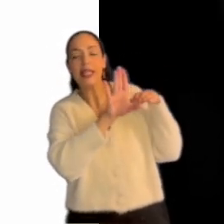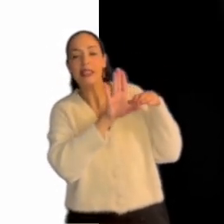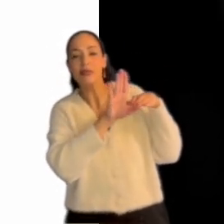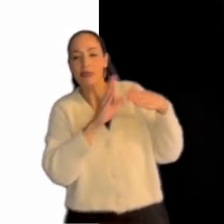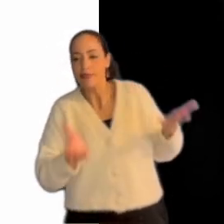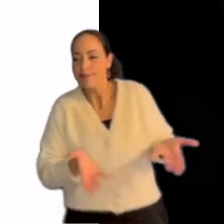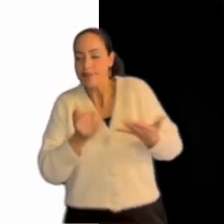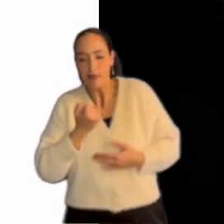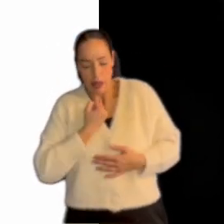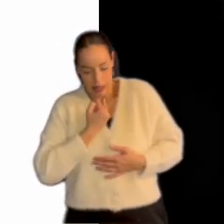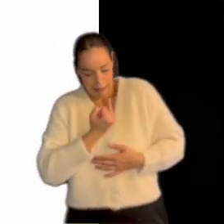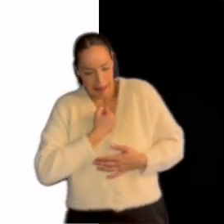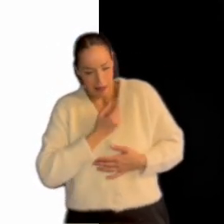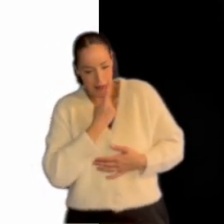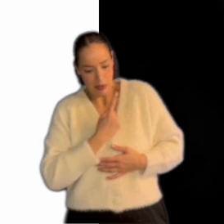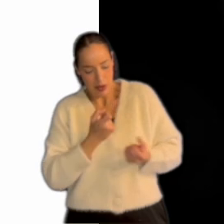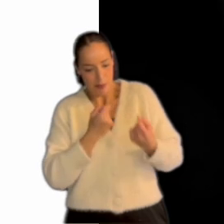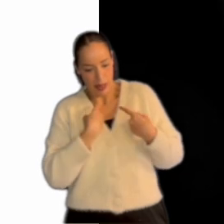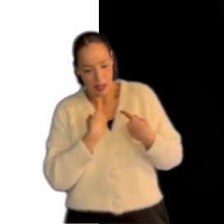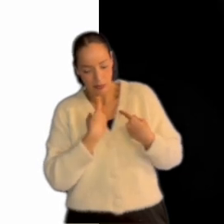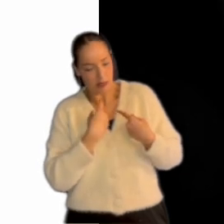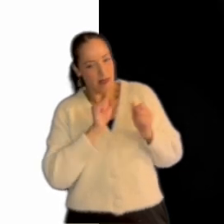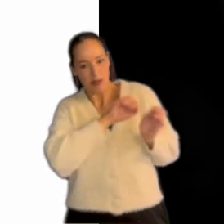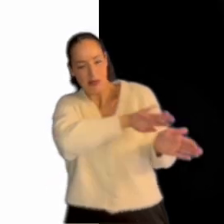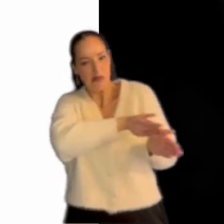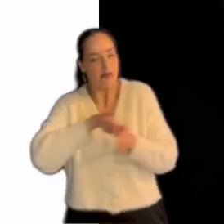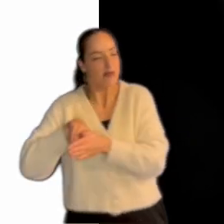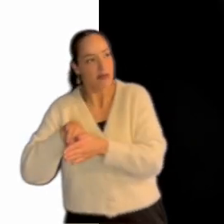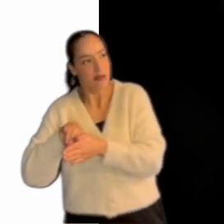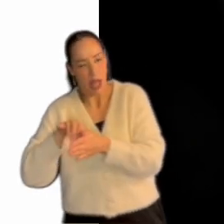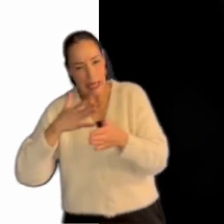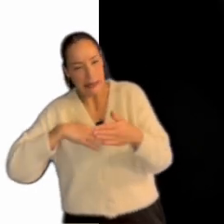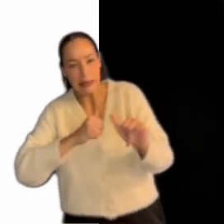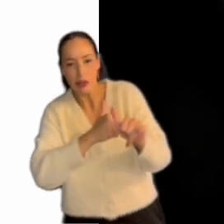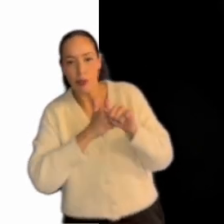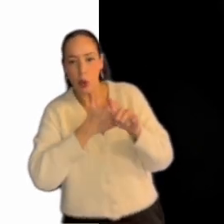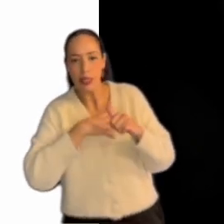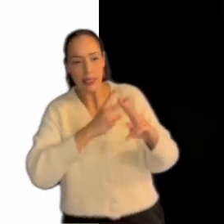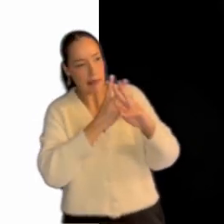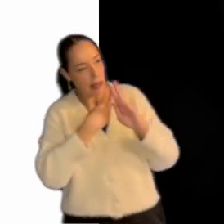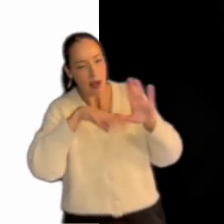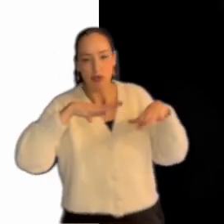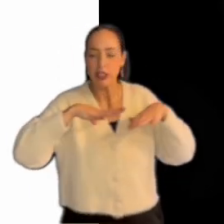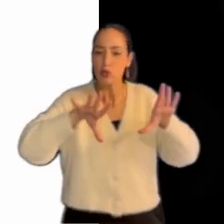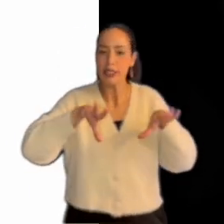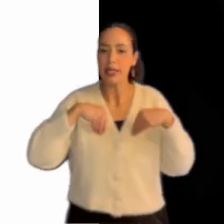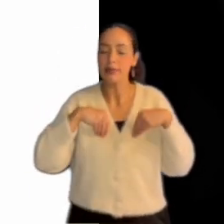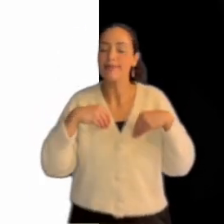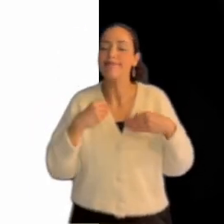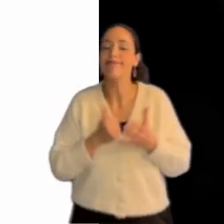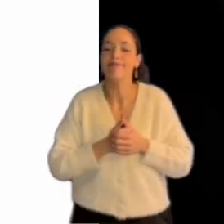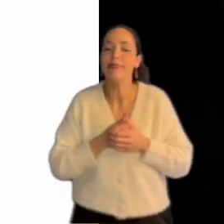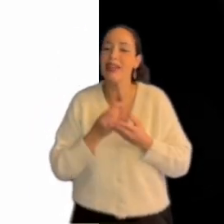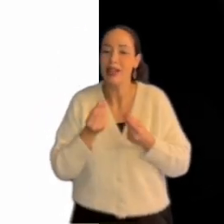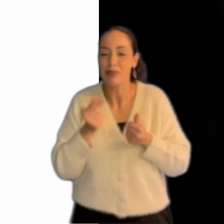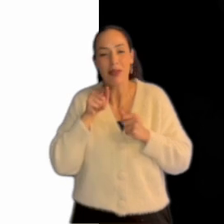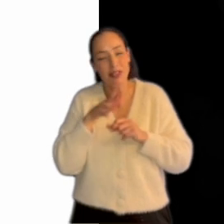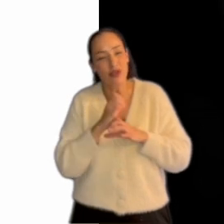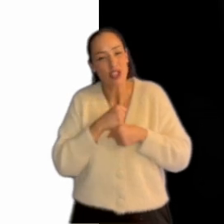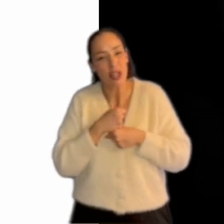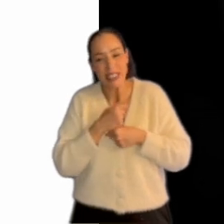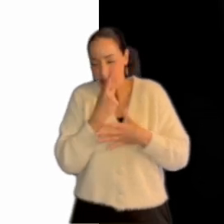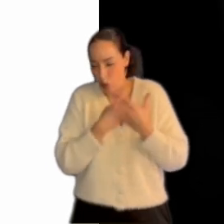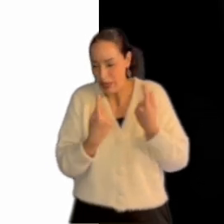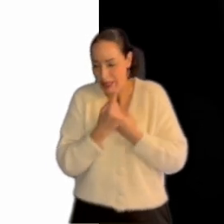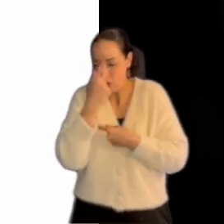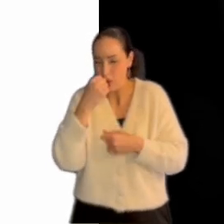self-blame, leaving room for support and care in their place. Sometimes, frustratingly, this is all we can do, but is no means